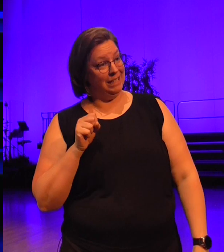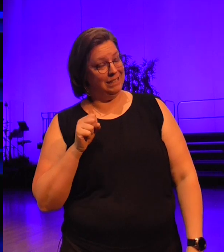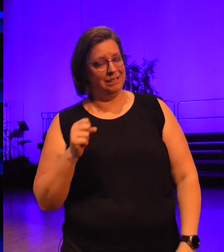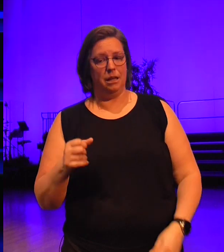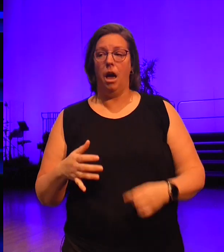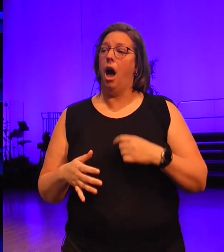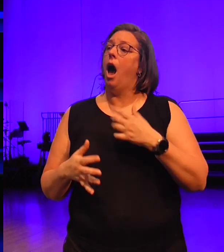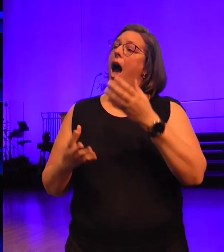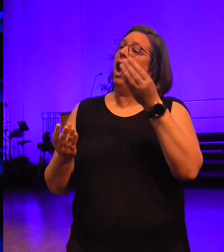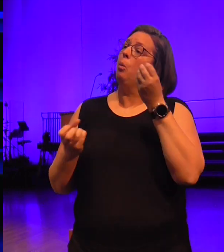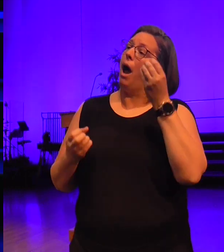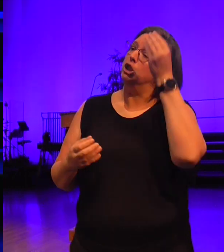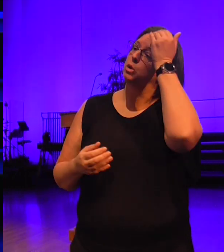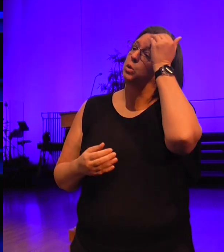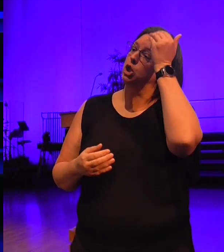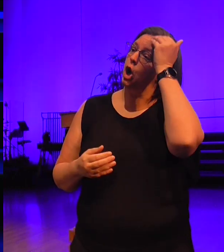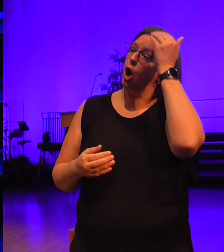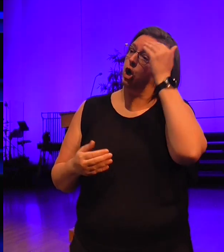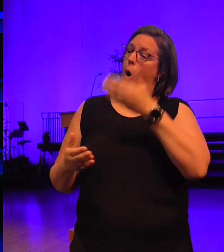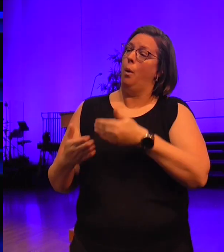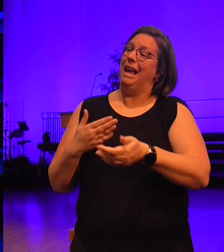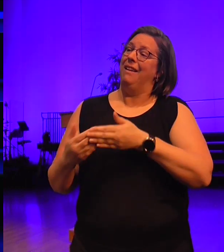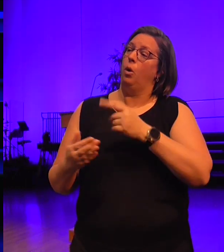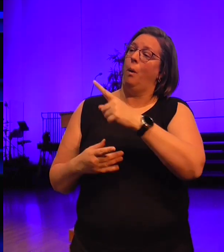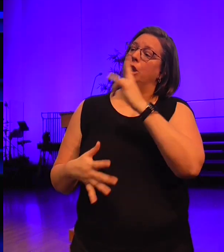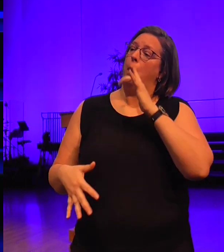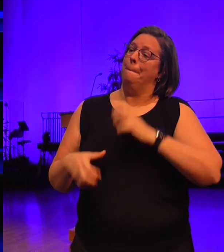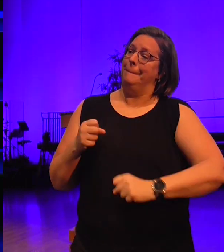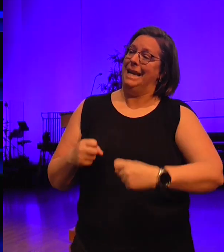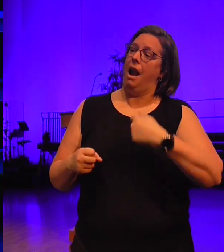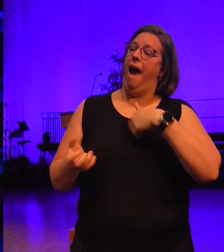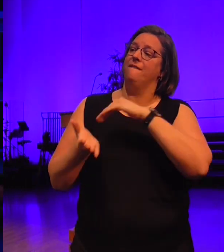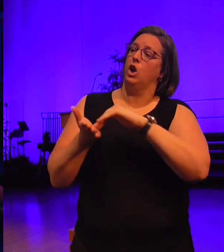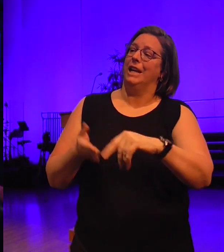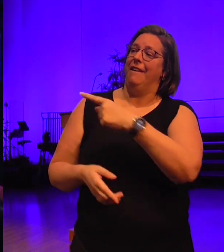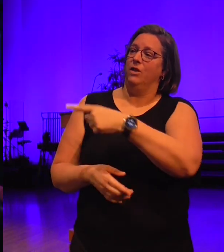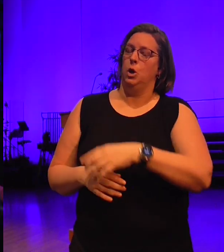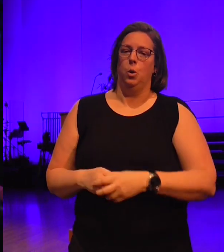just want you to know that even when you're mean to me, I forgive you."